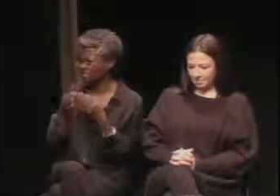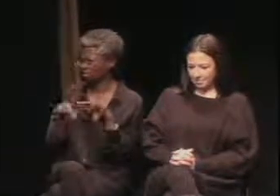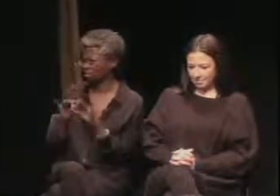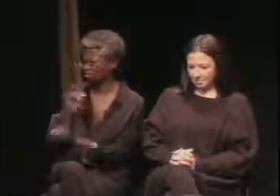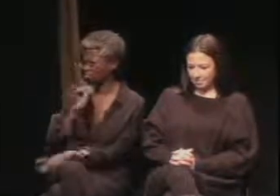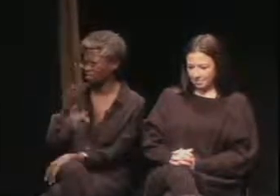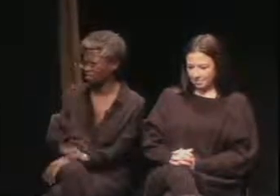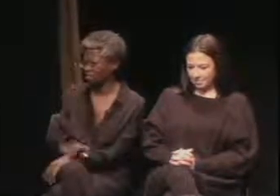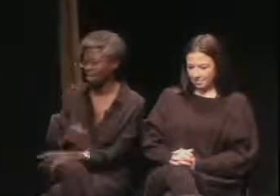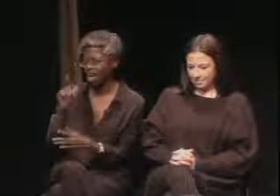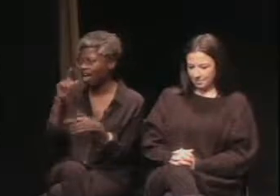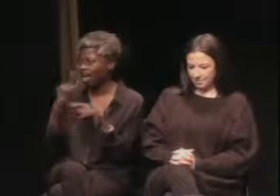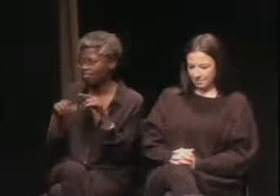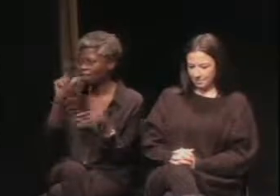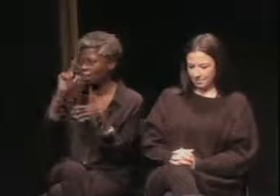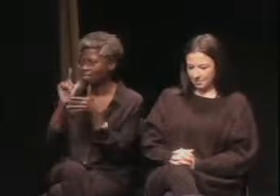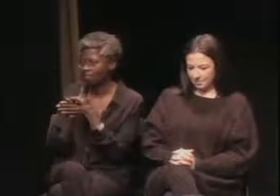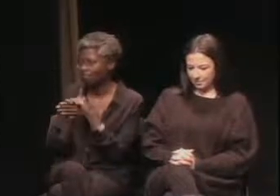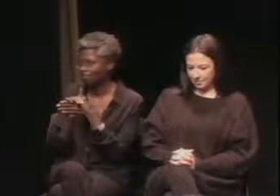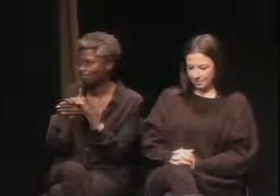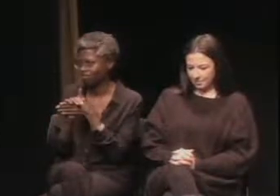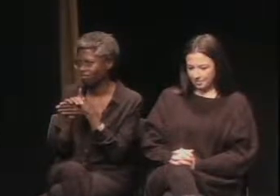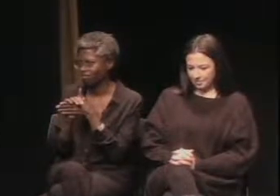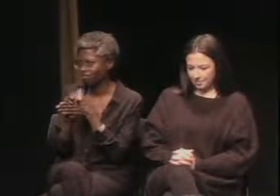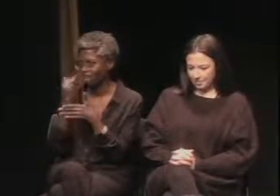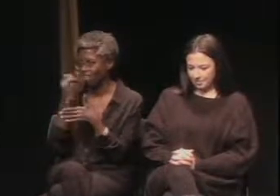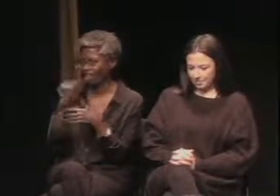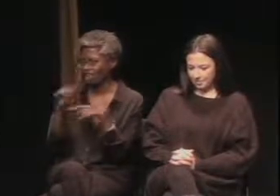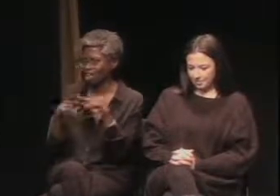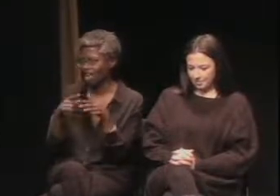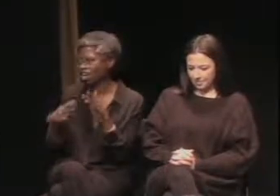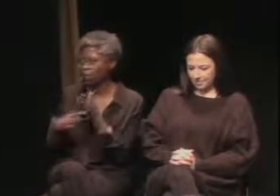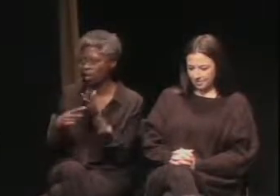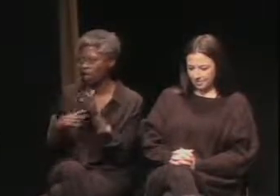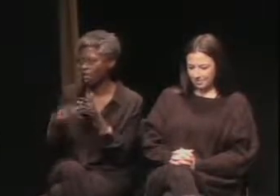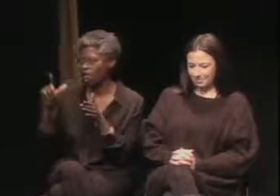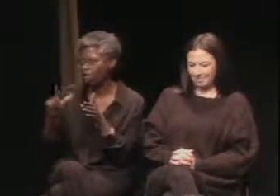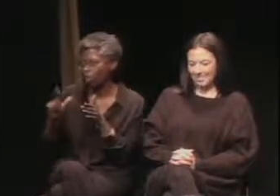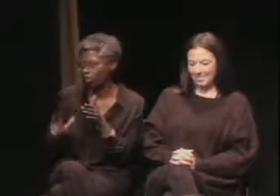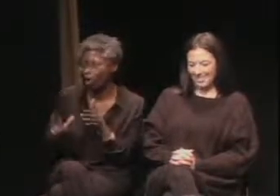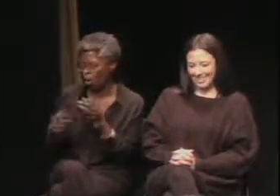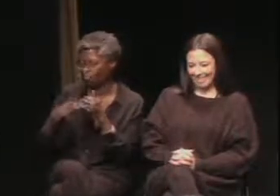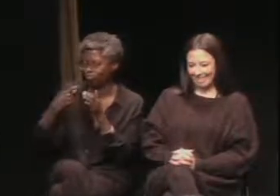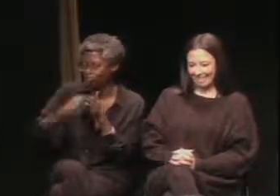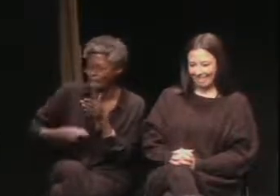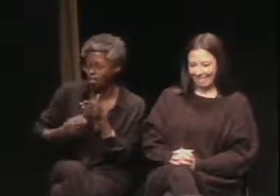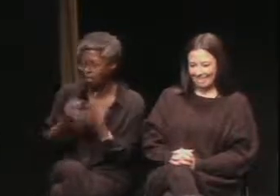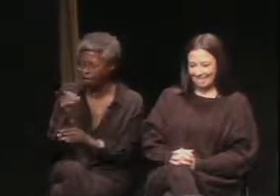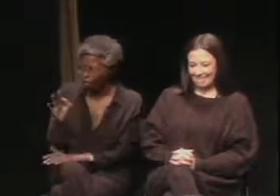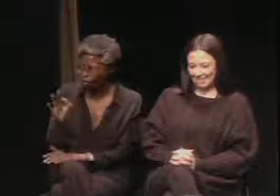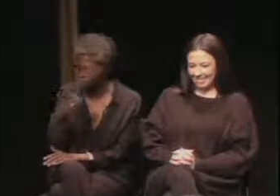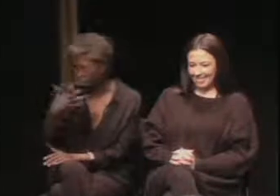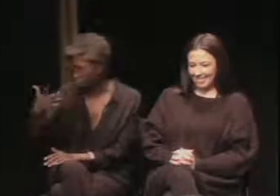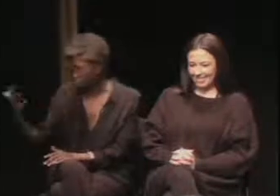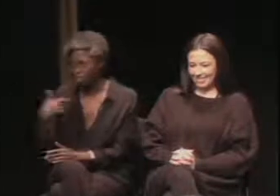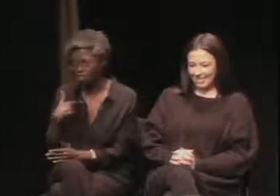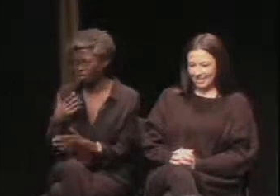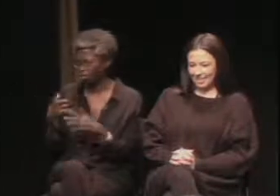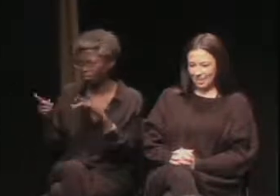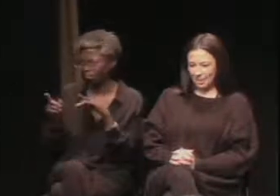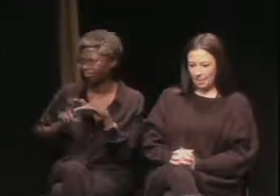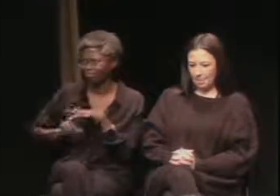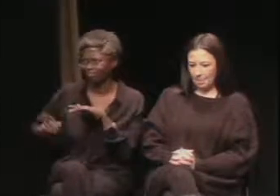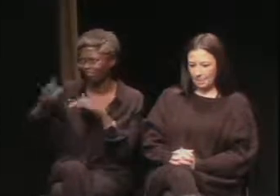I just could not believe that if I couldn't afford the low, low price of, that I'm just left out.